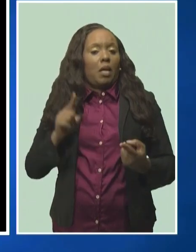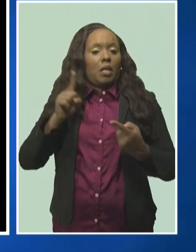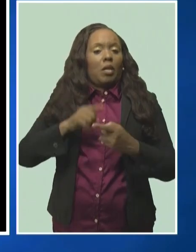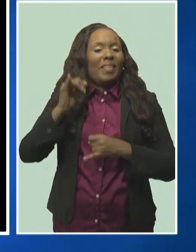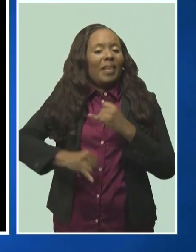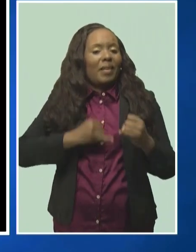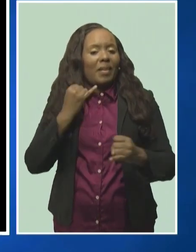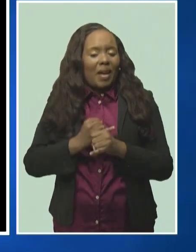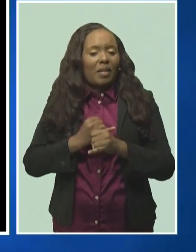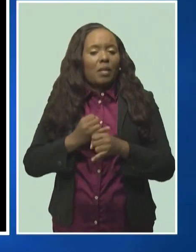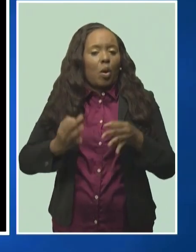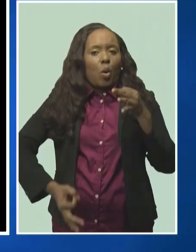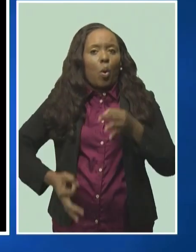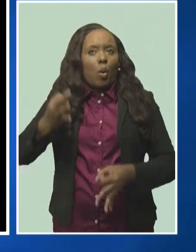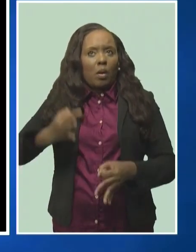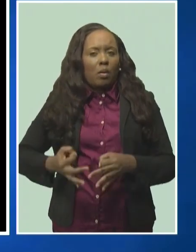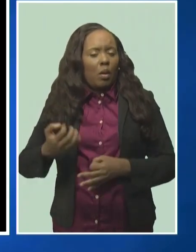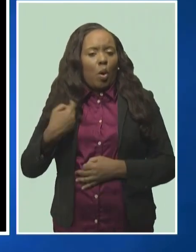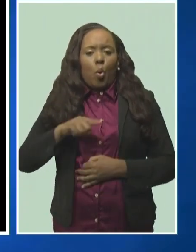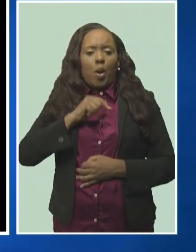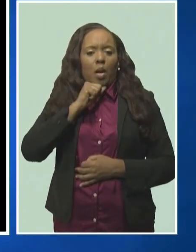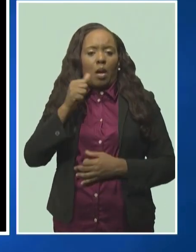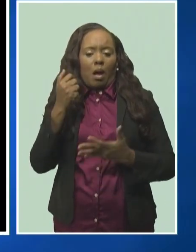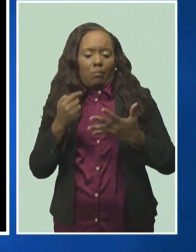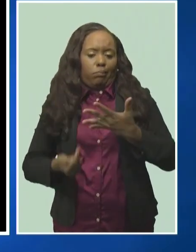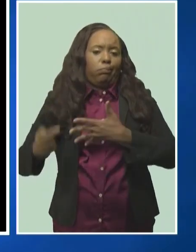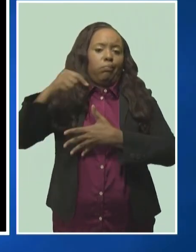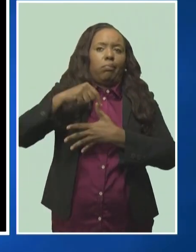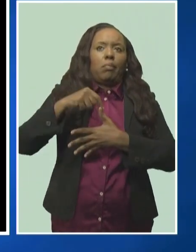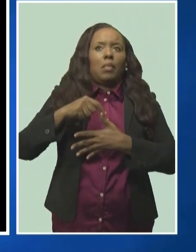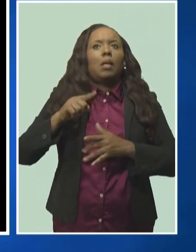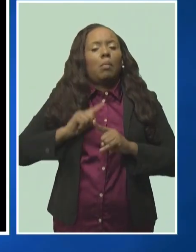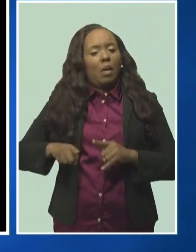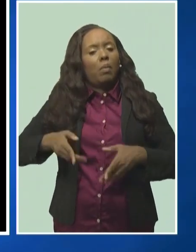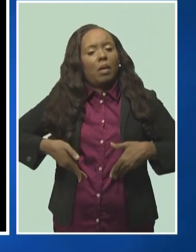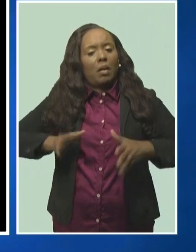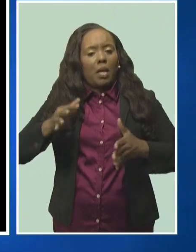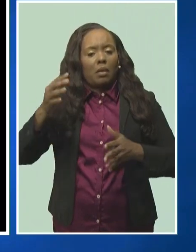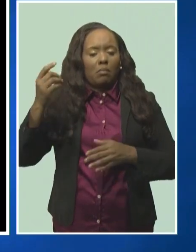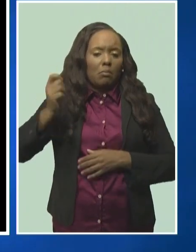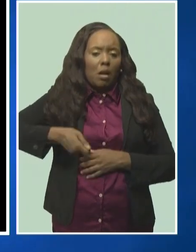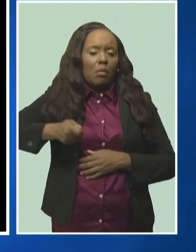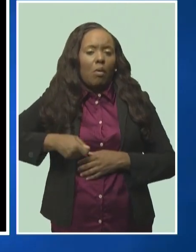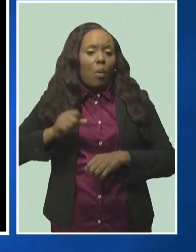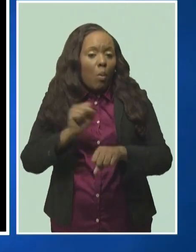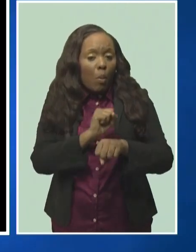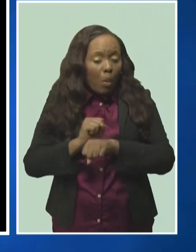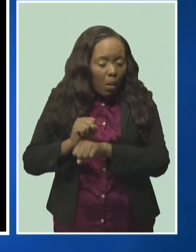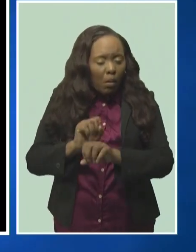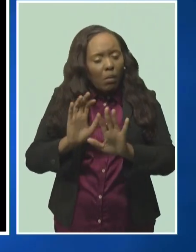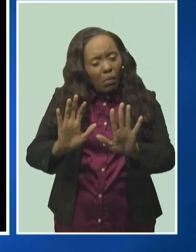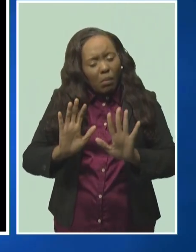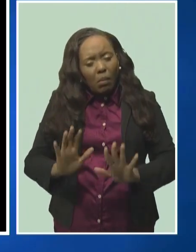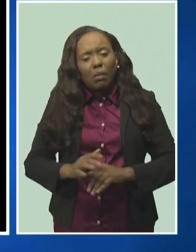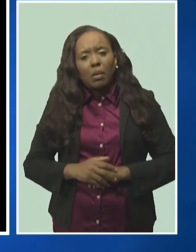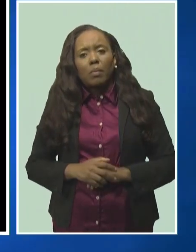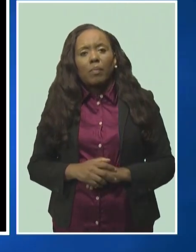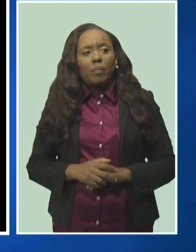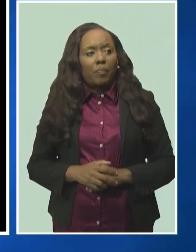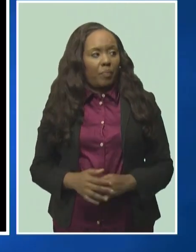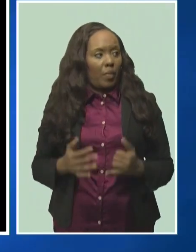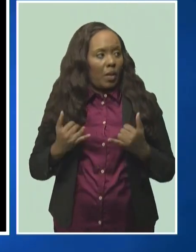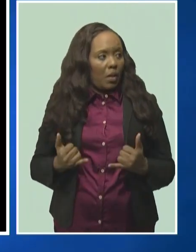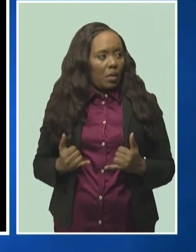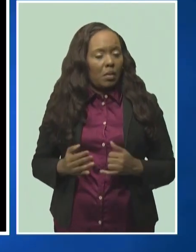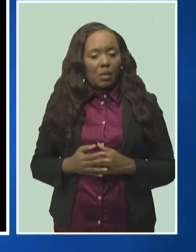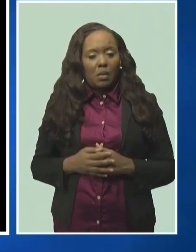some priority, but let's not prejudge the outcome of the judges. Let's allow them to do their work. And in the meantime, we maintain